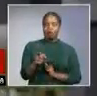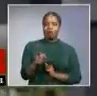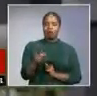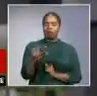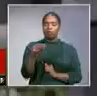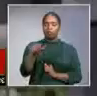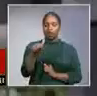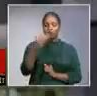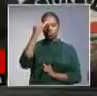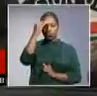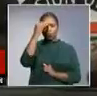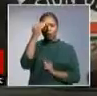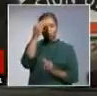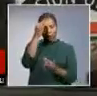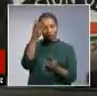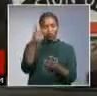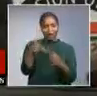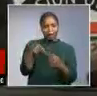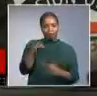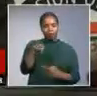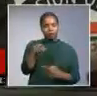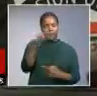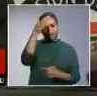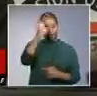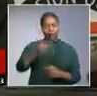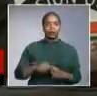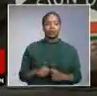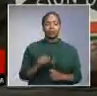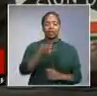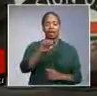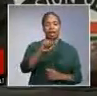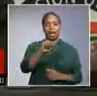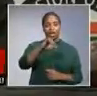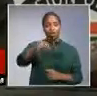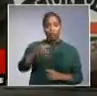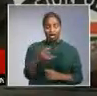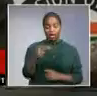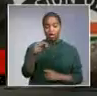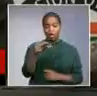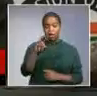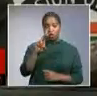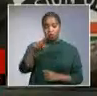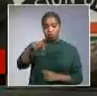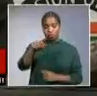state secrets. Mr. A.J. Gupta had also